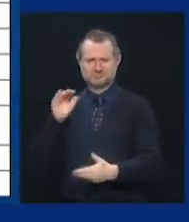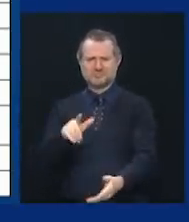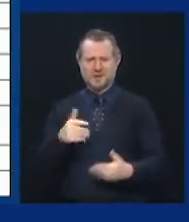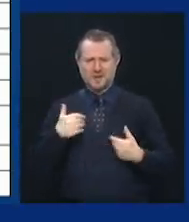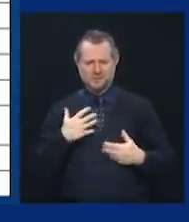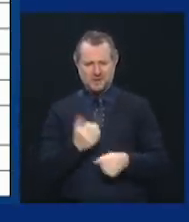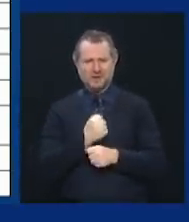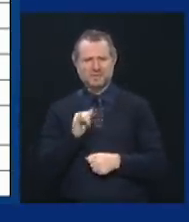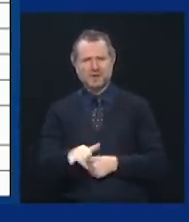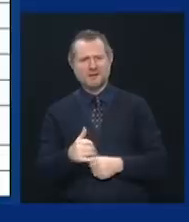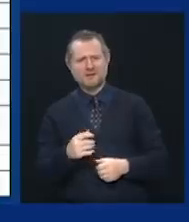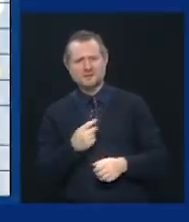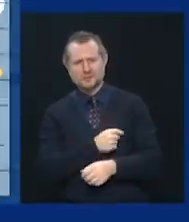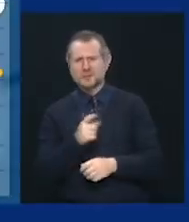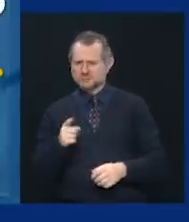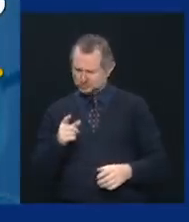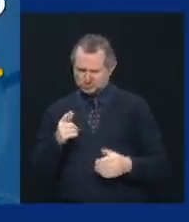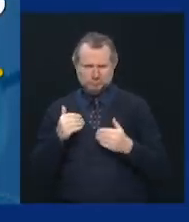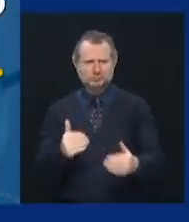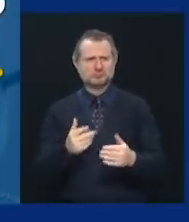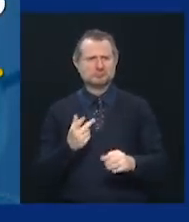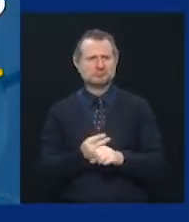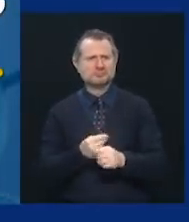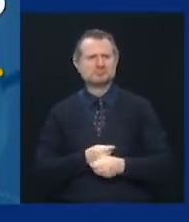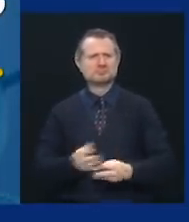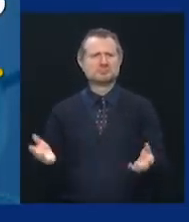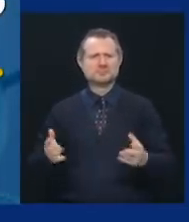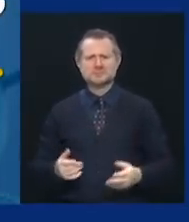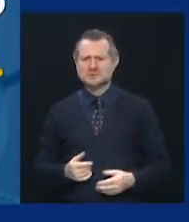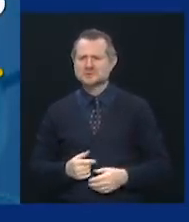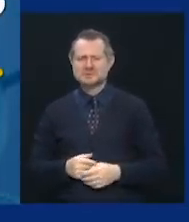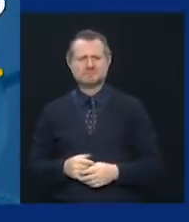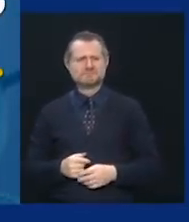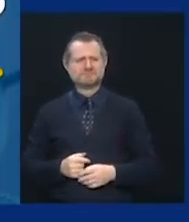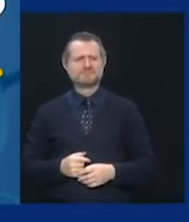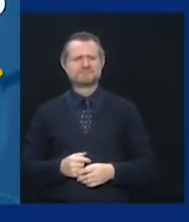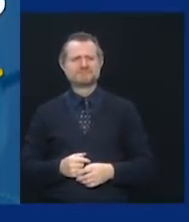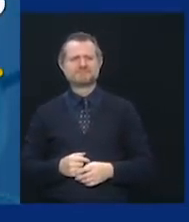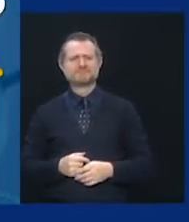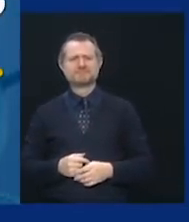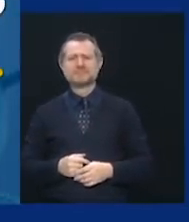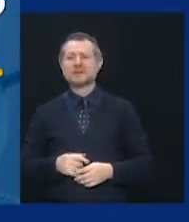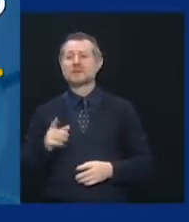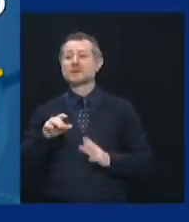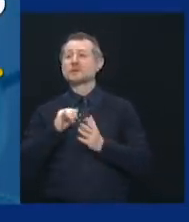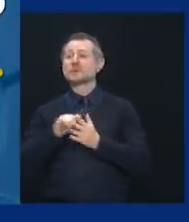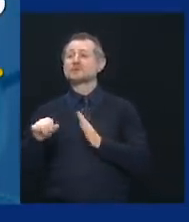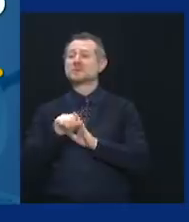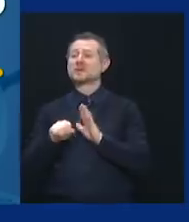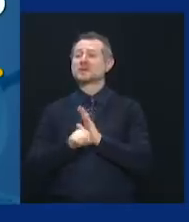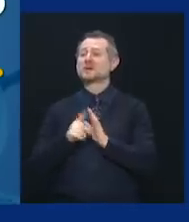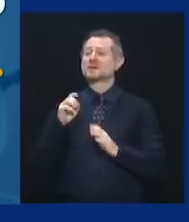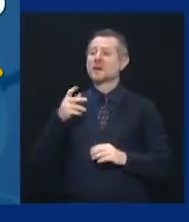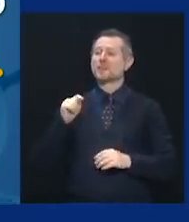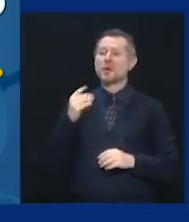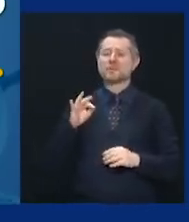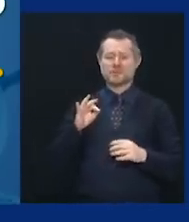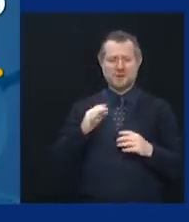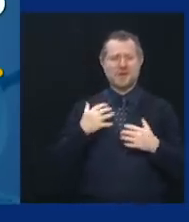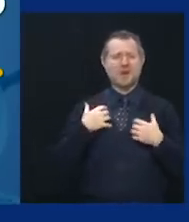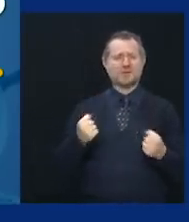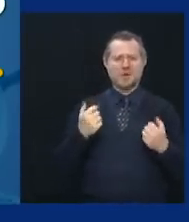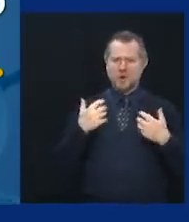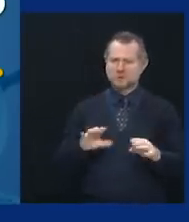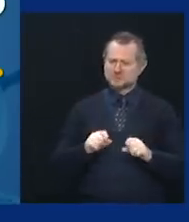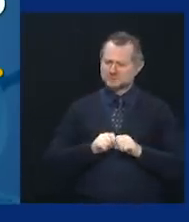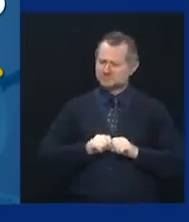it in people's arms as soon as possible. New York State Department of Health sent out a letter yesterday to